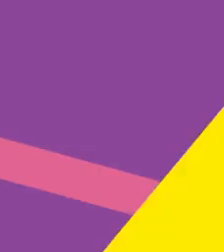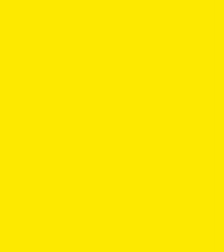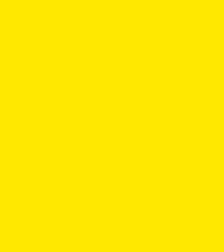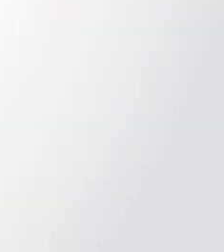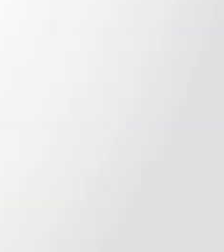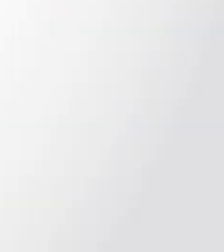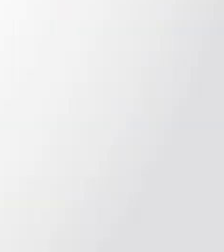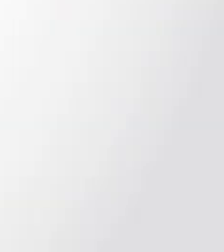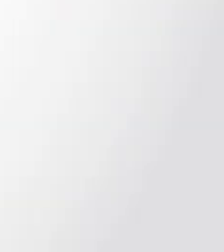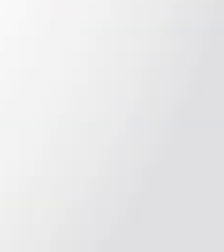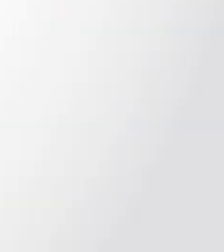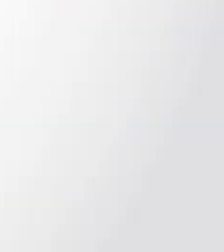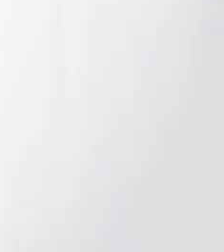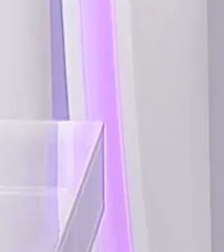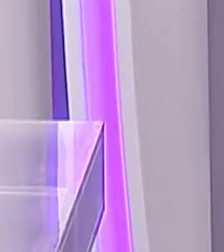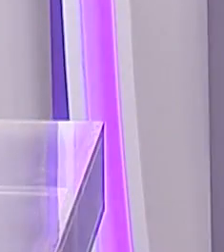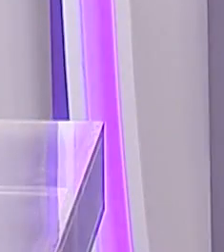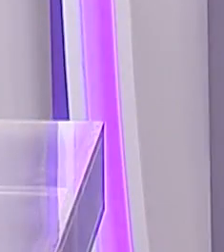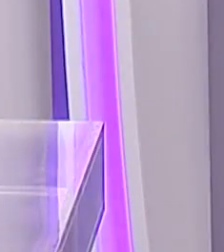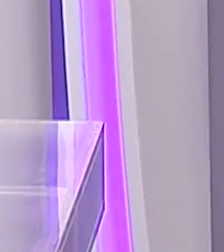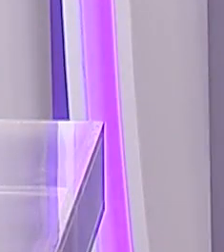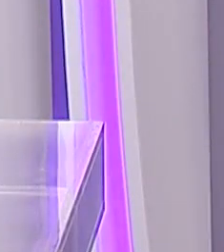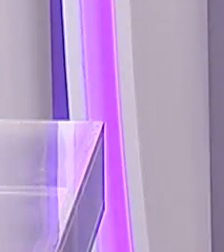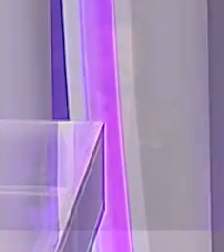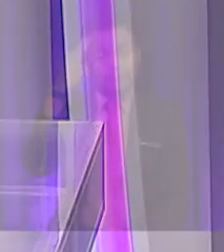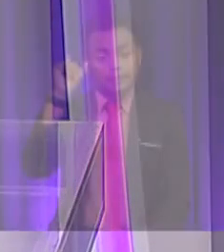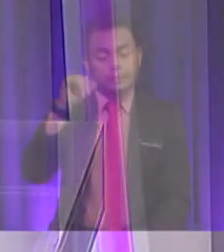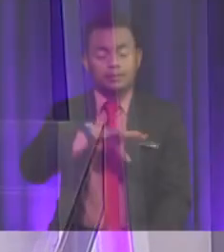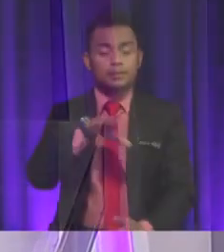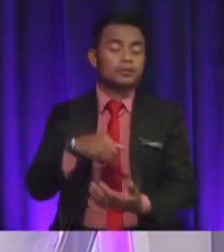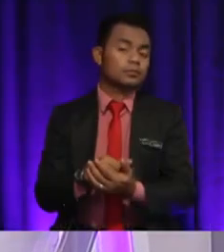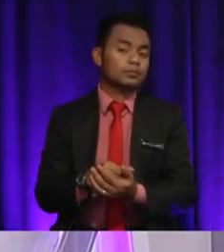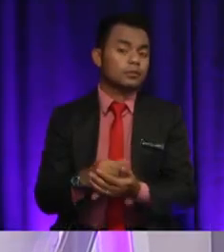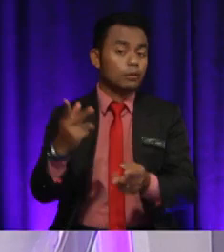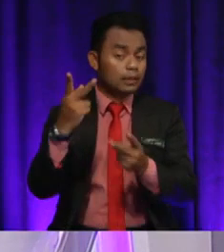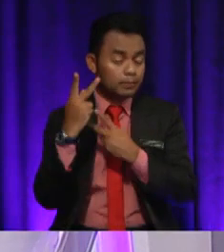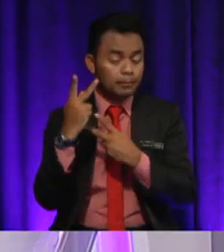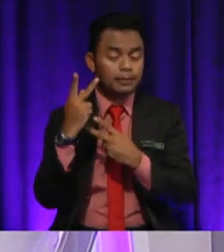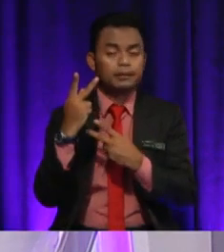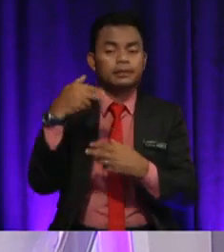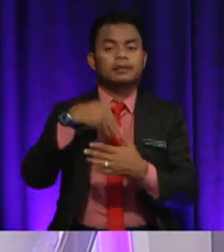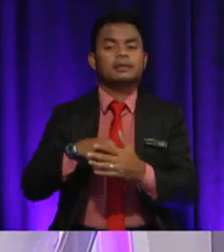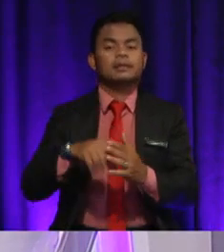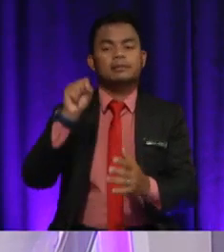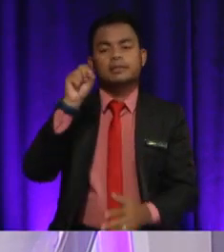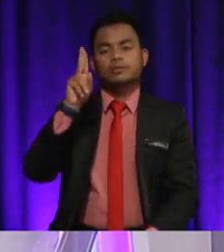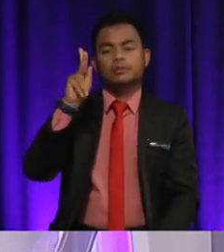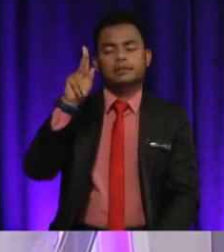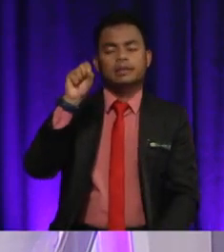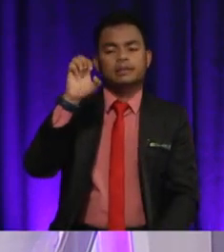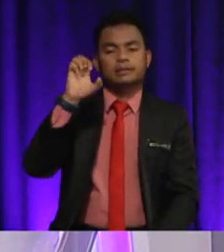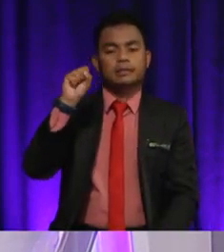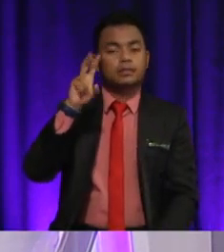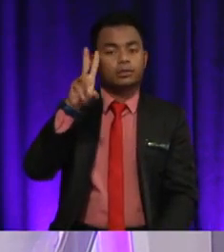DidikTV KPM. Hi everyone, welcome back to Sukses SPM 2022 with me, Chris MJ, and